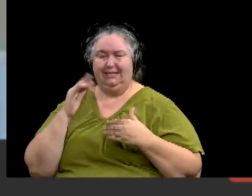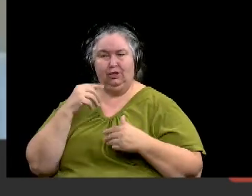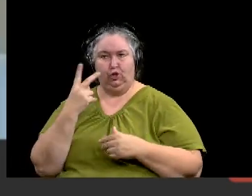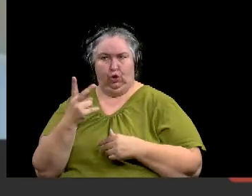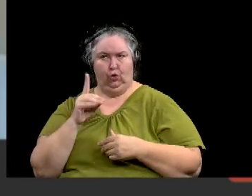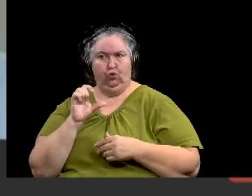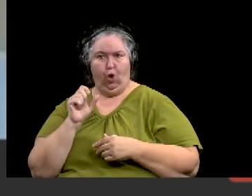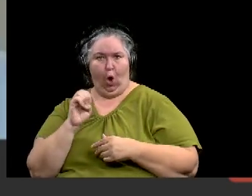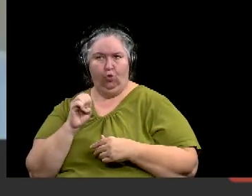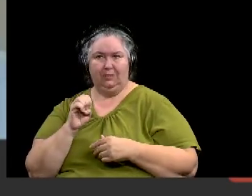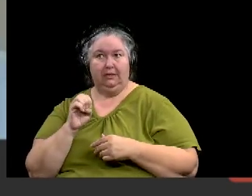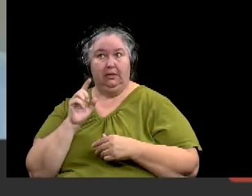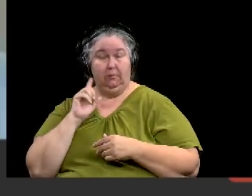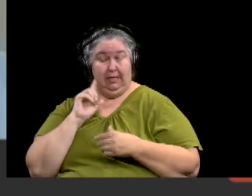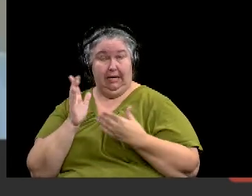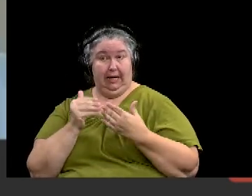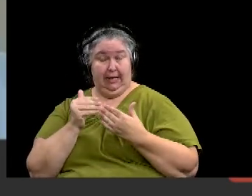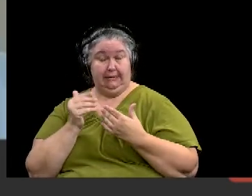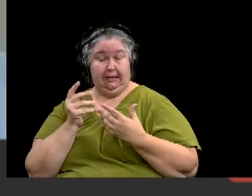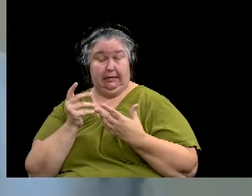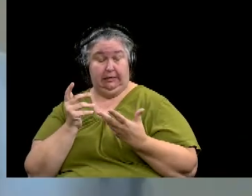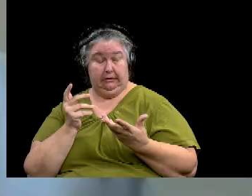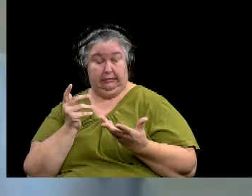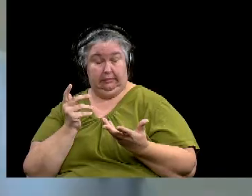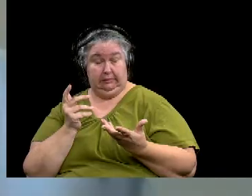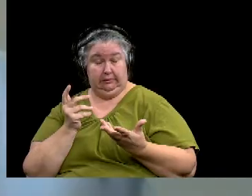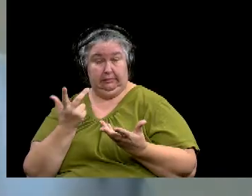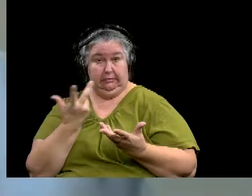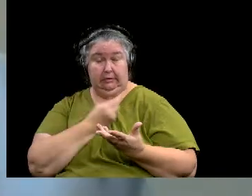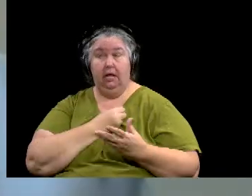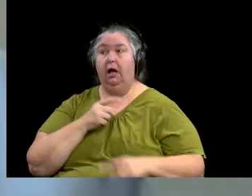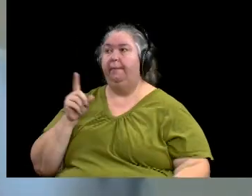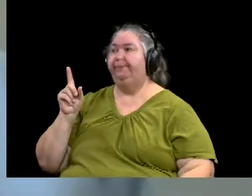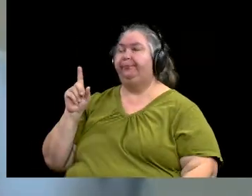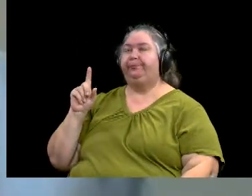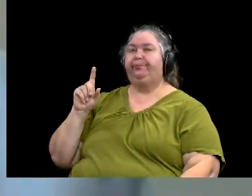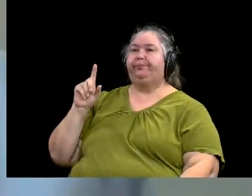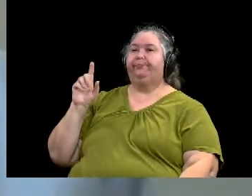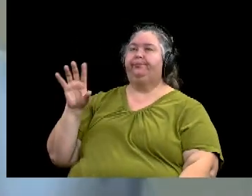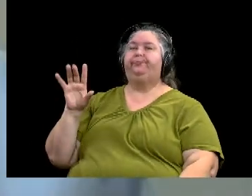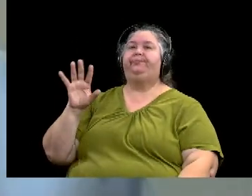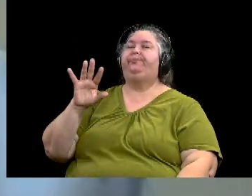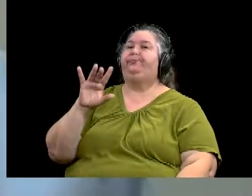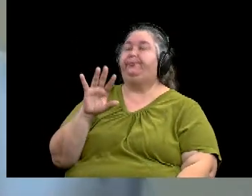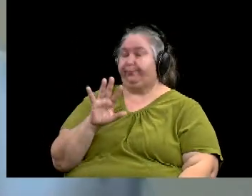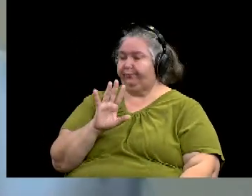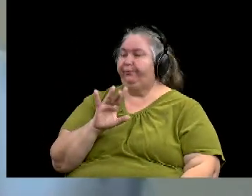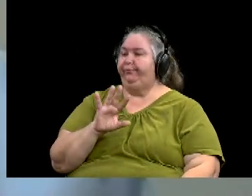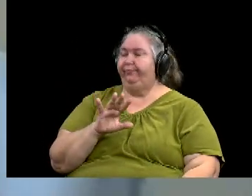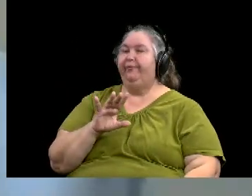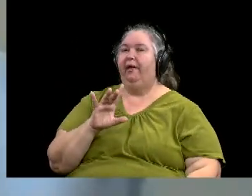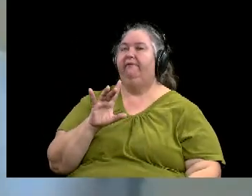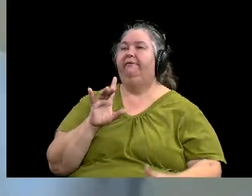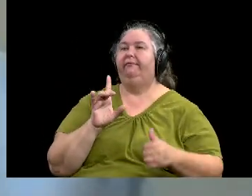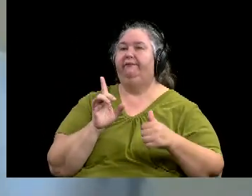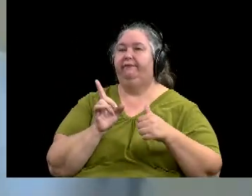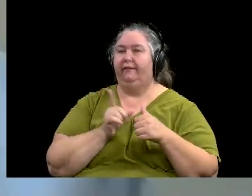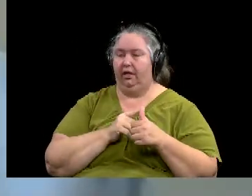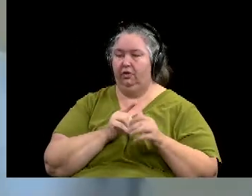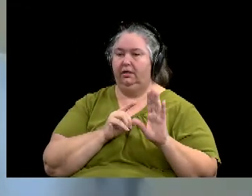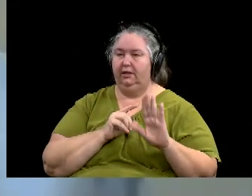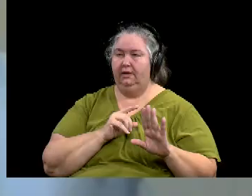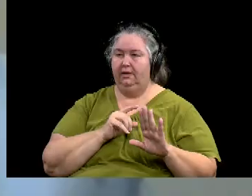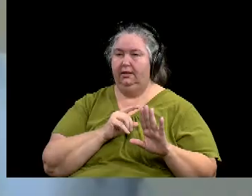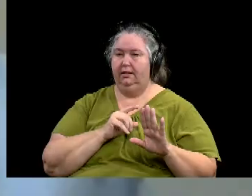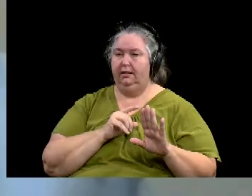been a lot of operational work. First, to identify a fair, equitable an appropriate way of giving the doses